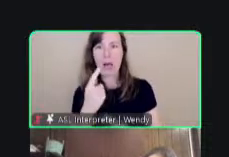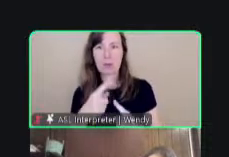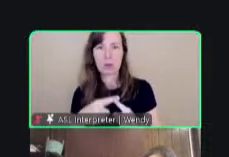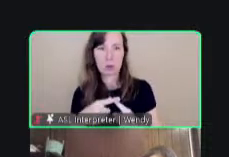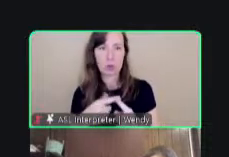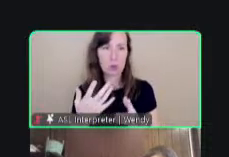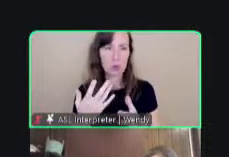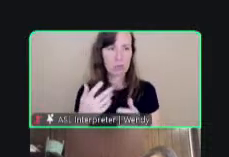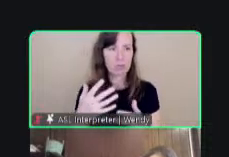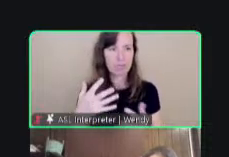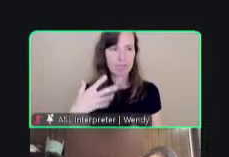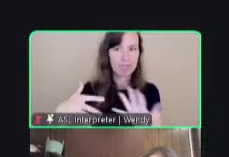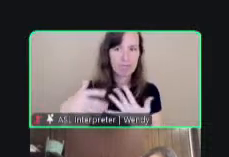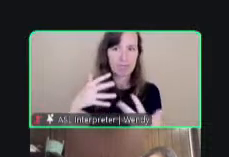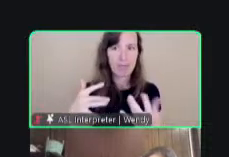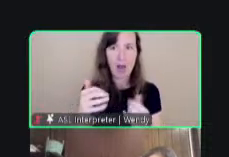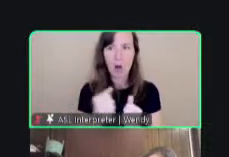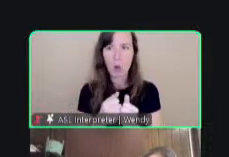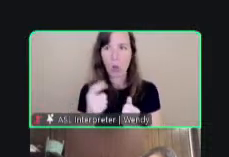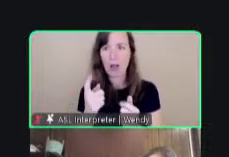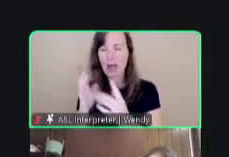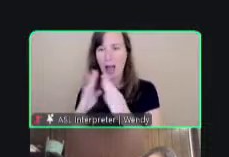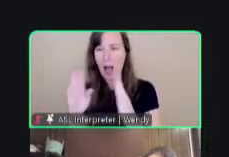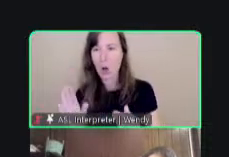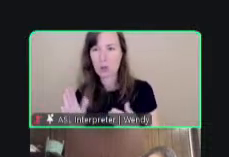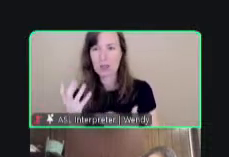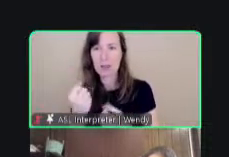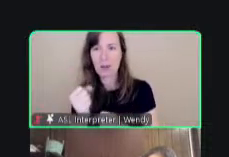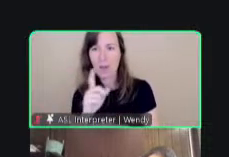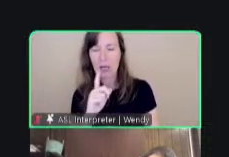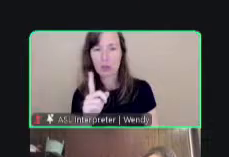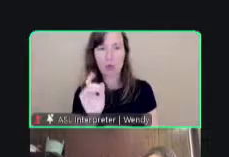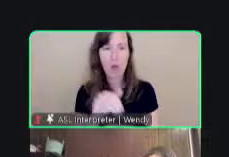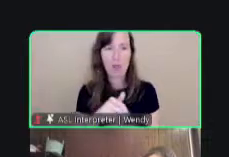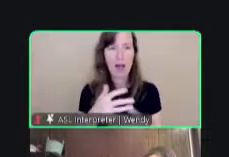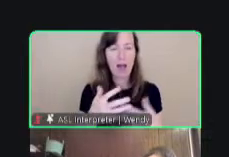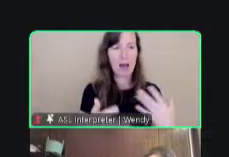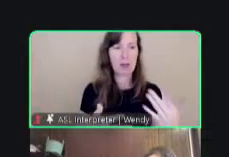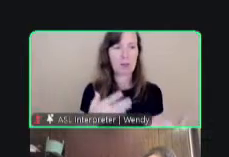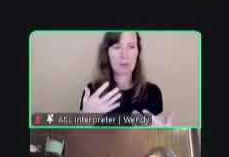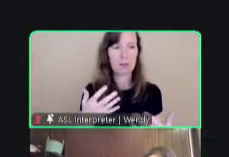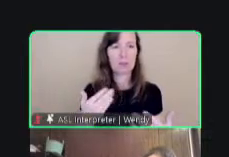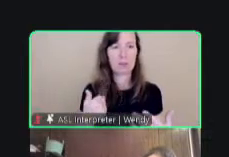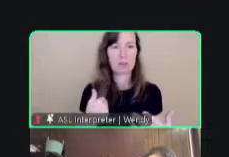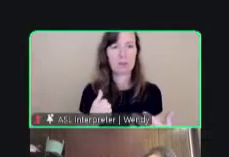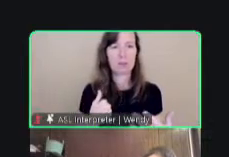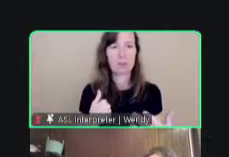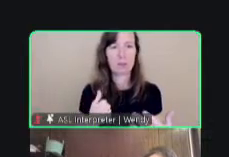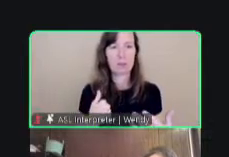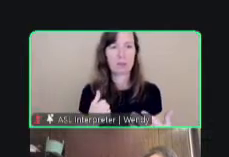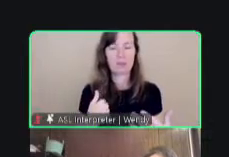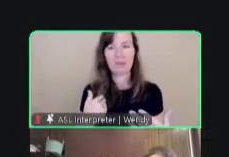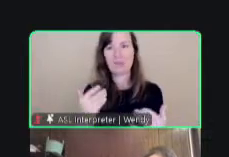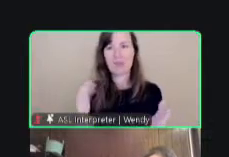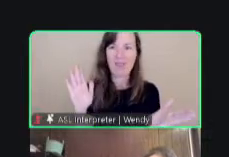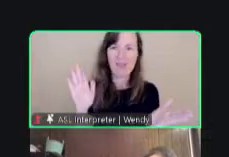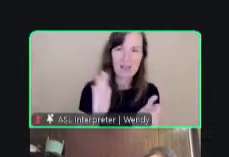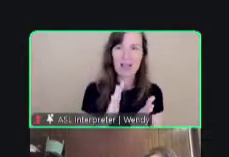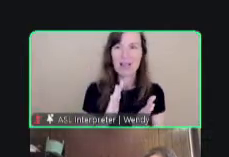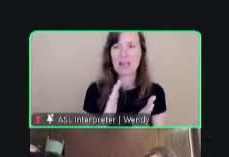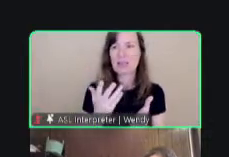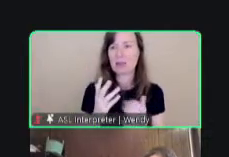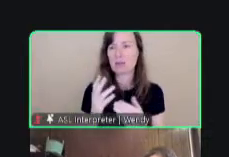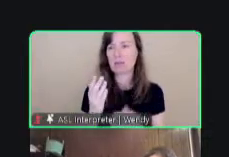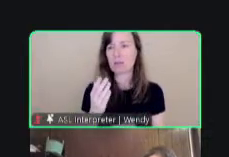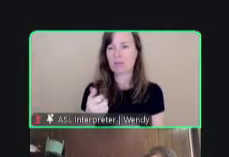to interact with individual houses, trying to make sure that we have the least amount of impact as possible. But there will